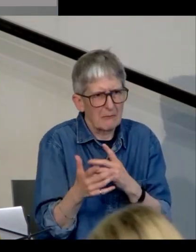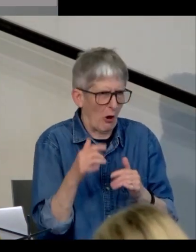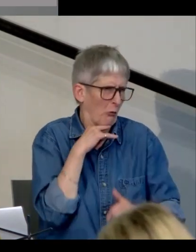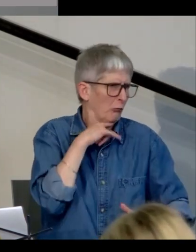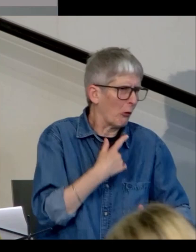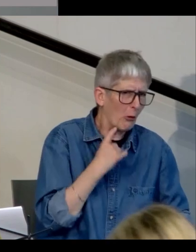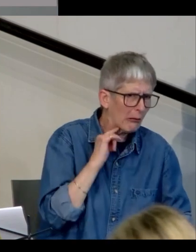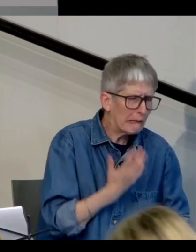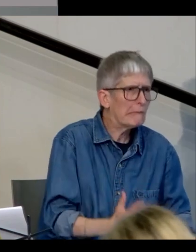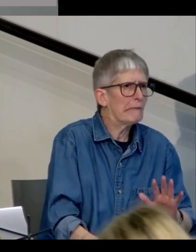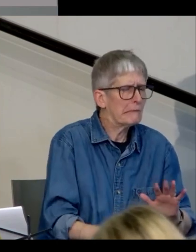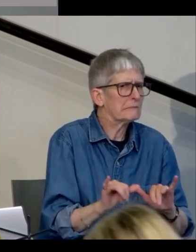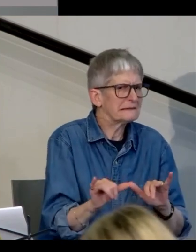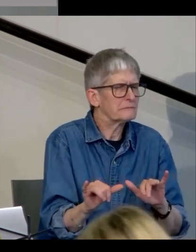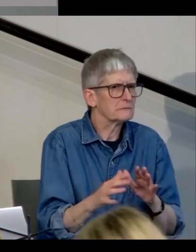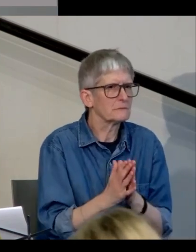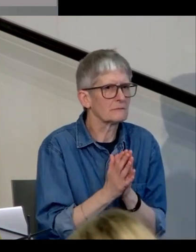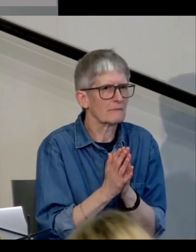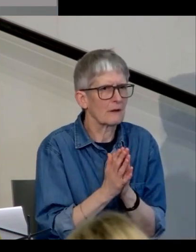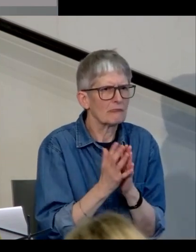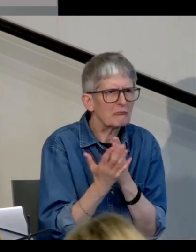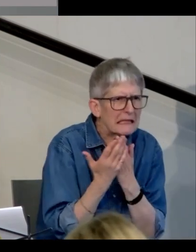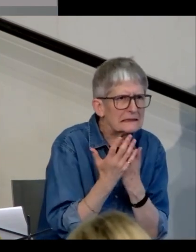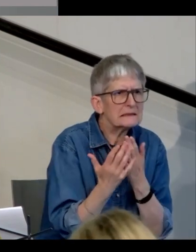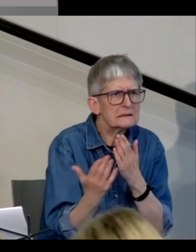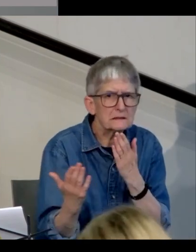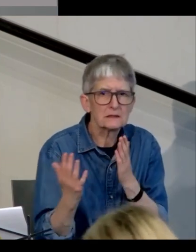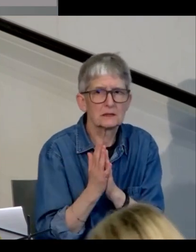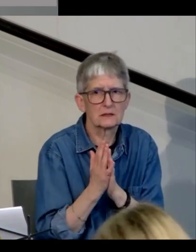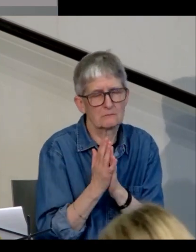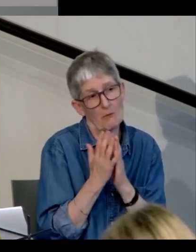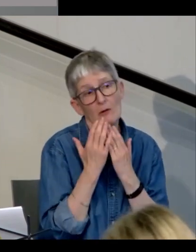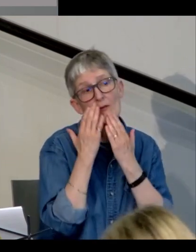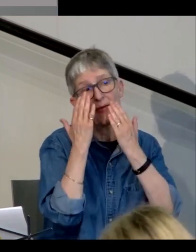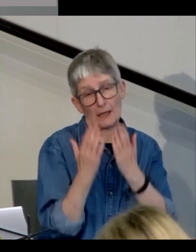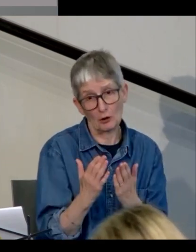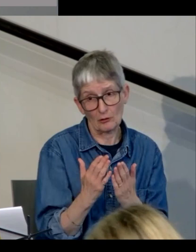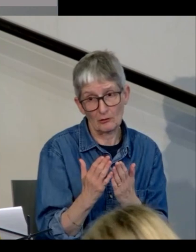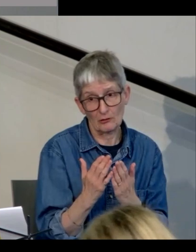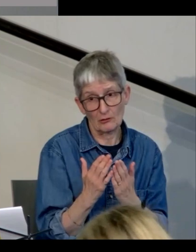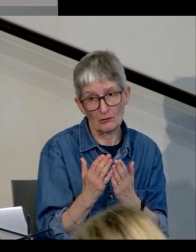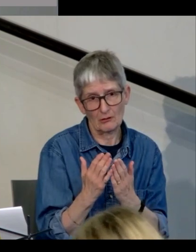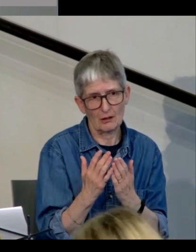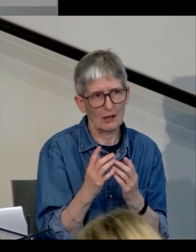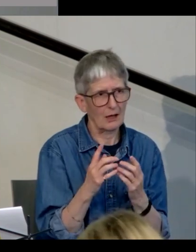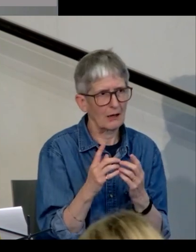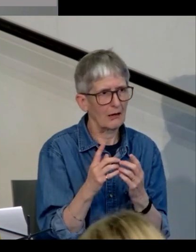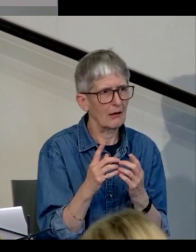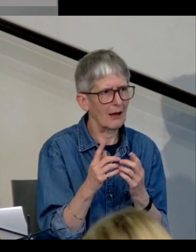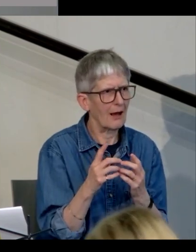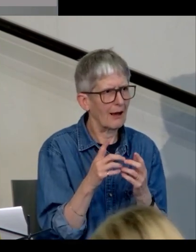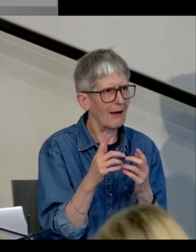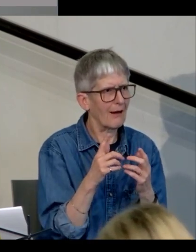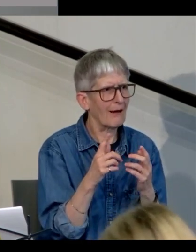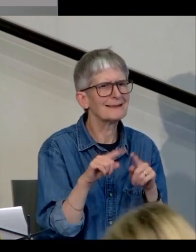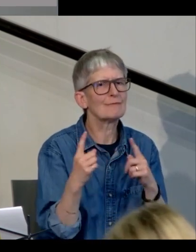cruel, quite racist. And Lord, we thank you for how difference enriches